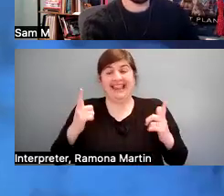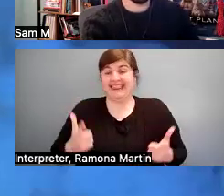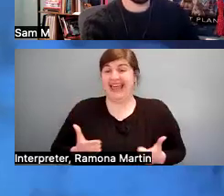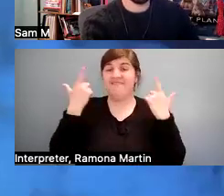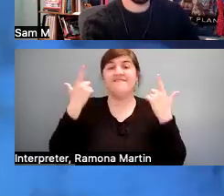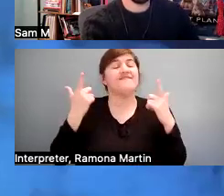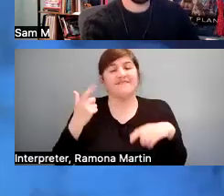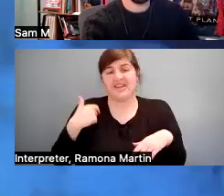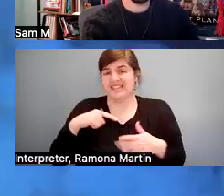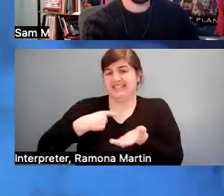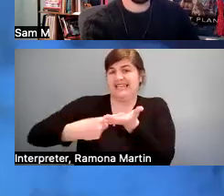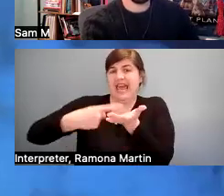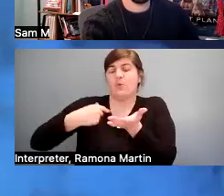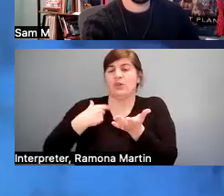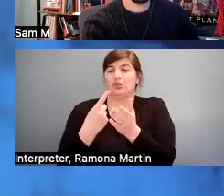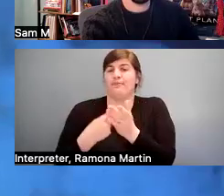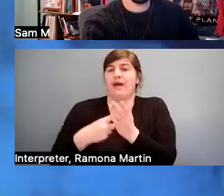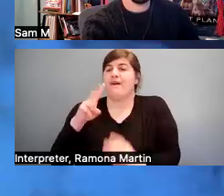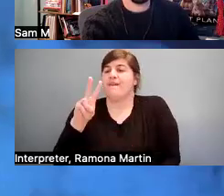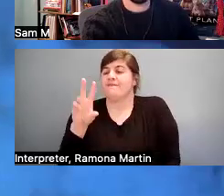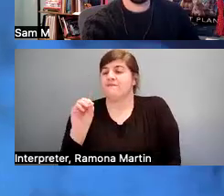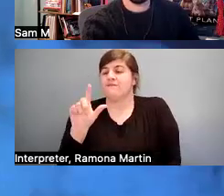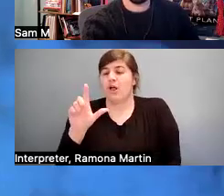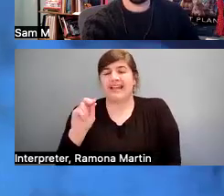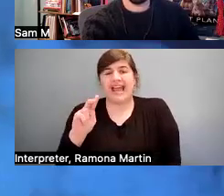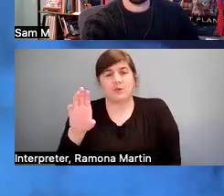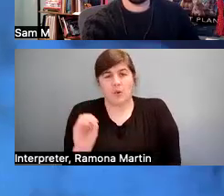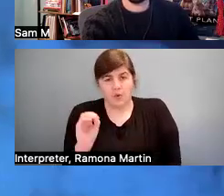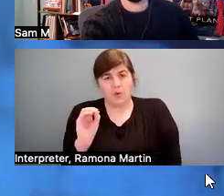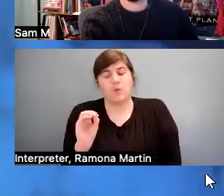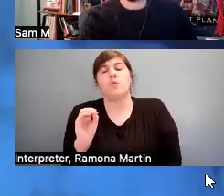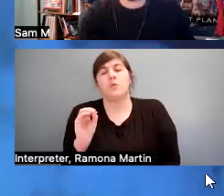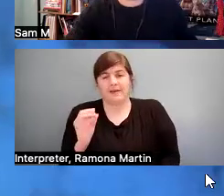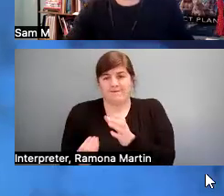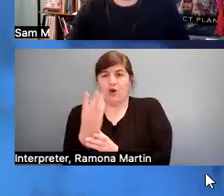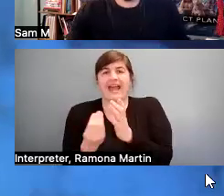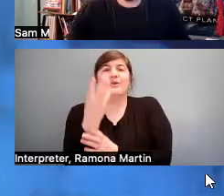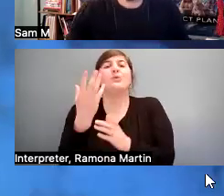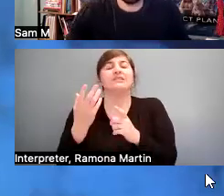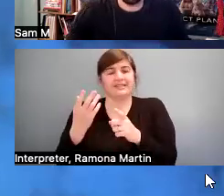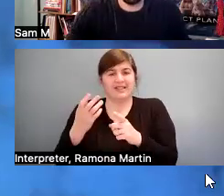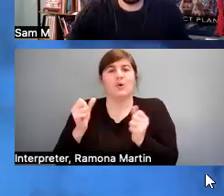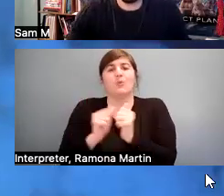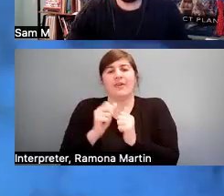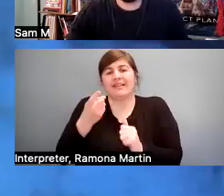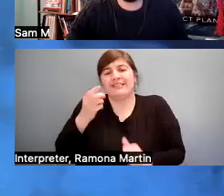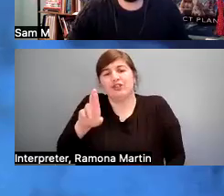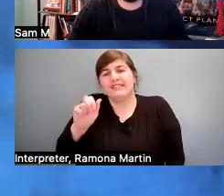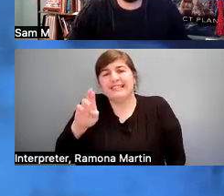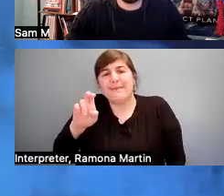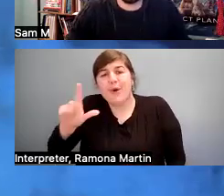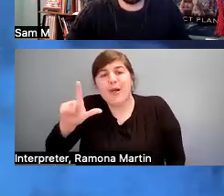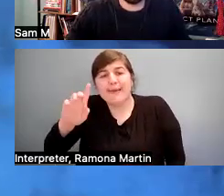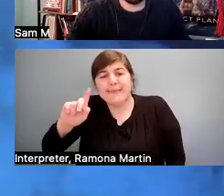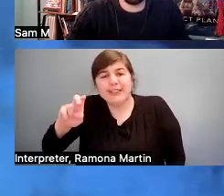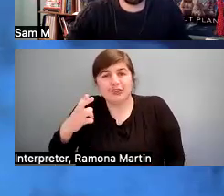about volcanoes with scientist Dr. Samuel Mitchell. Today, as you probably know, this is a question